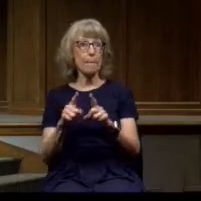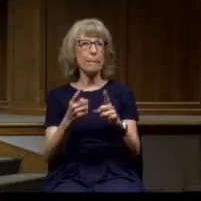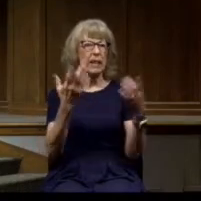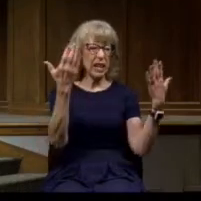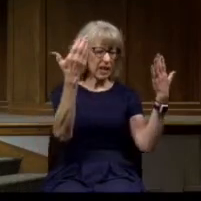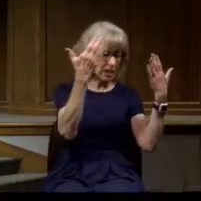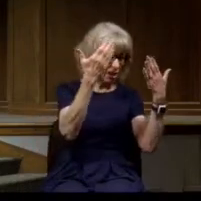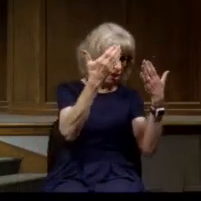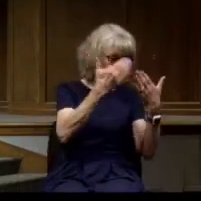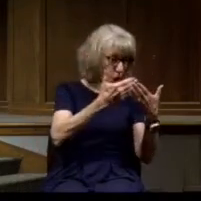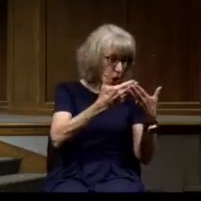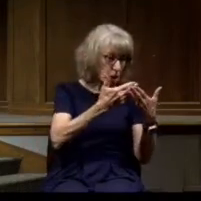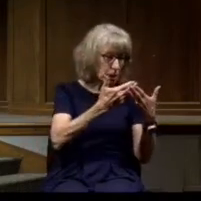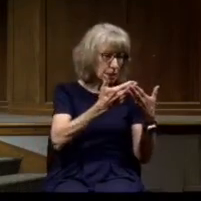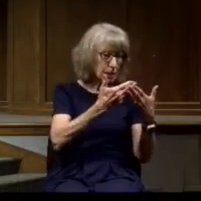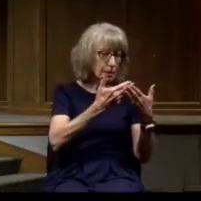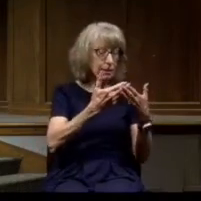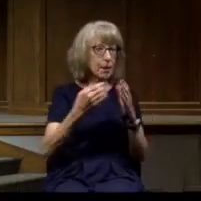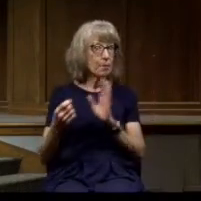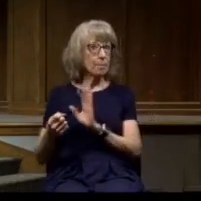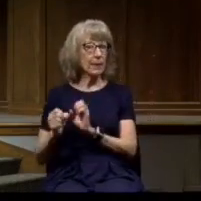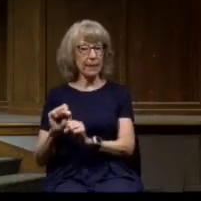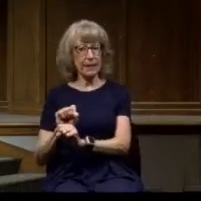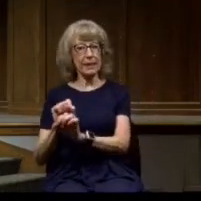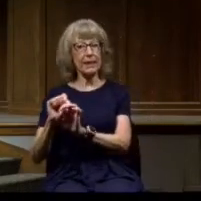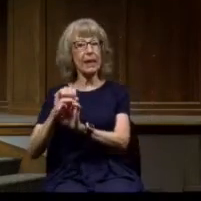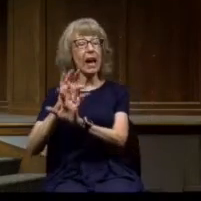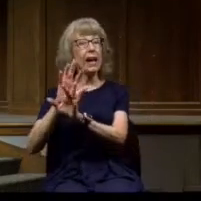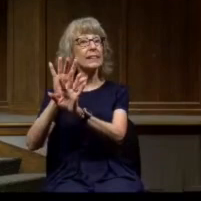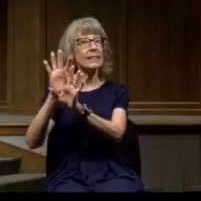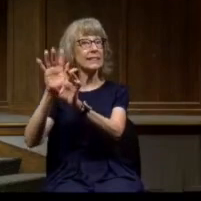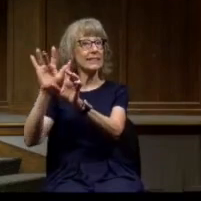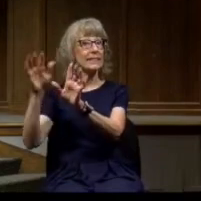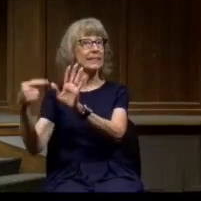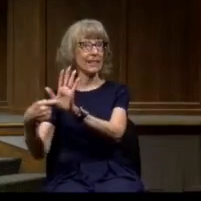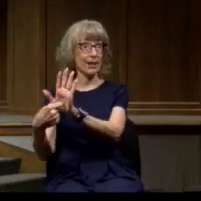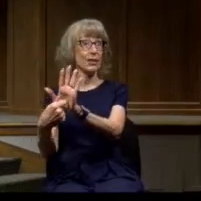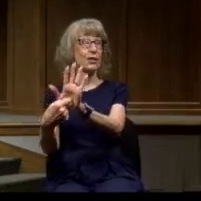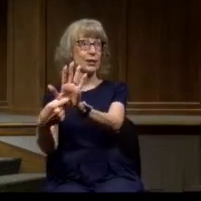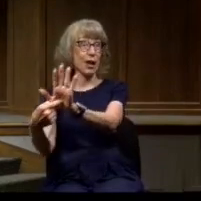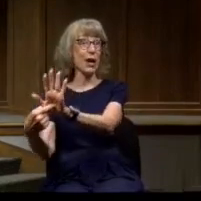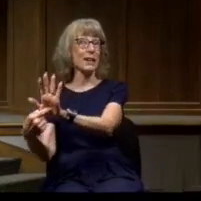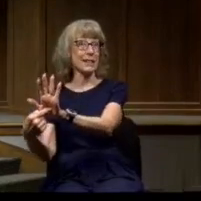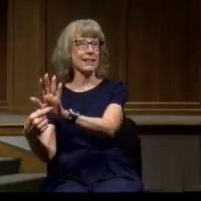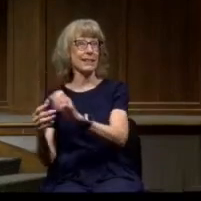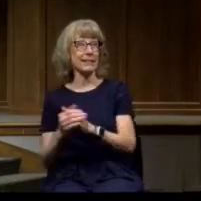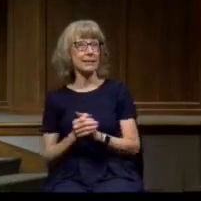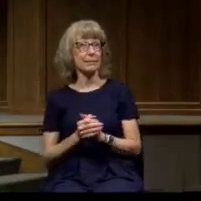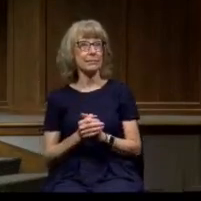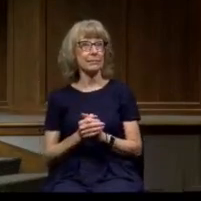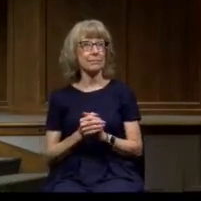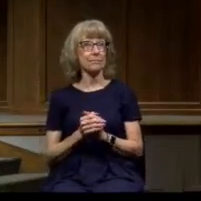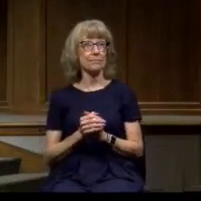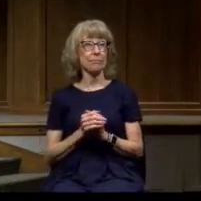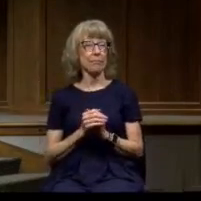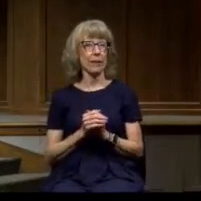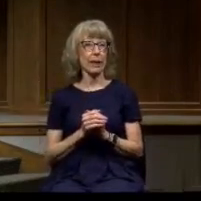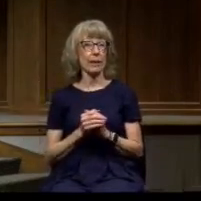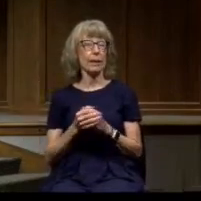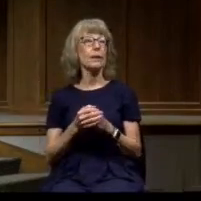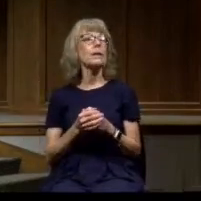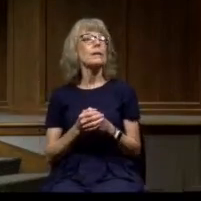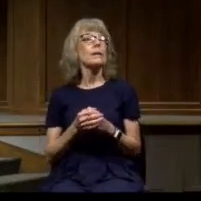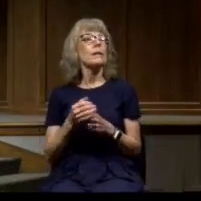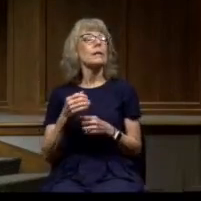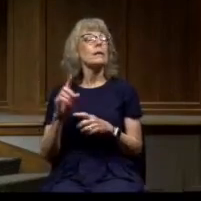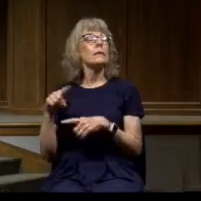big, big church camp fan, and I've been going to Petit John for a really, really long time. Many of you grew up going